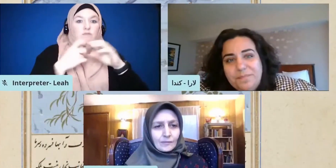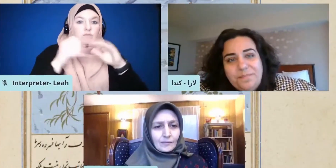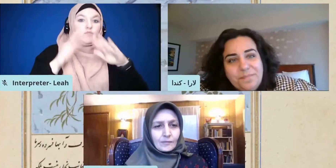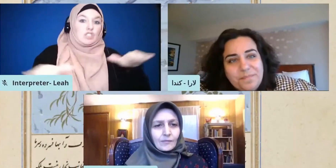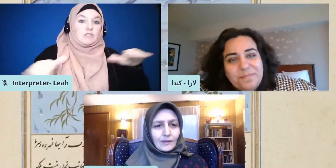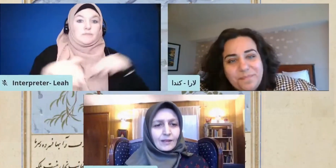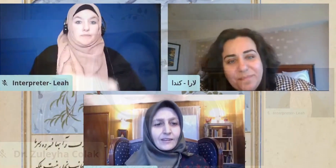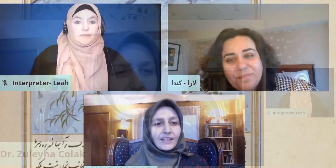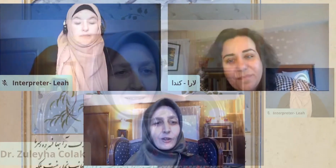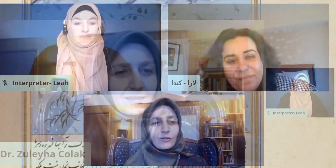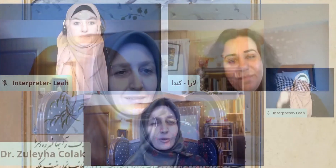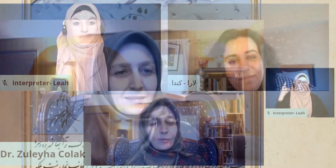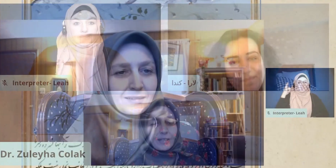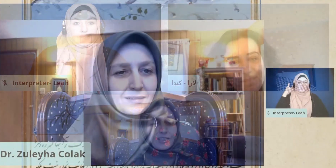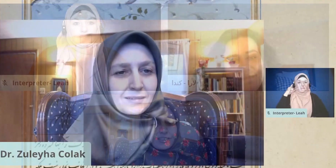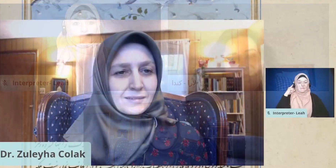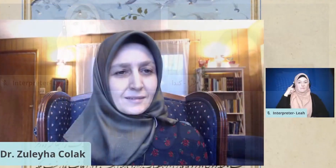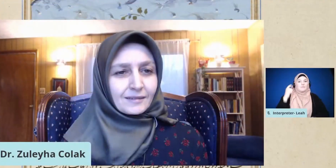children.